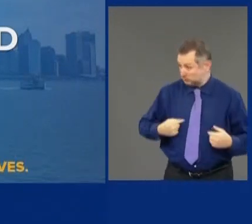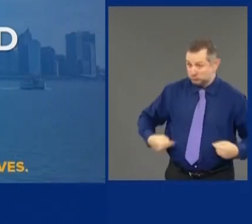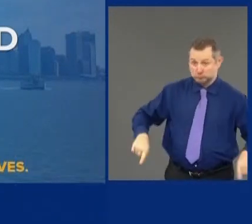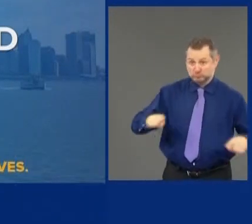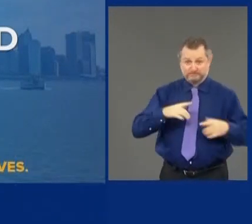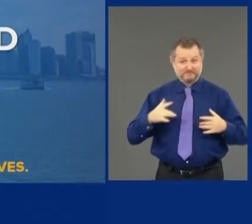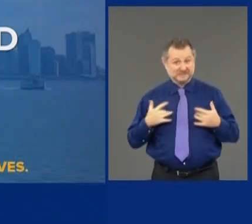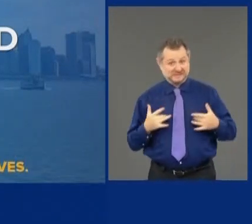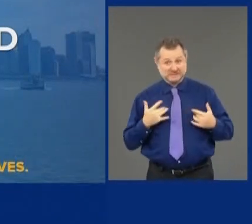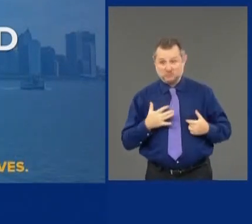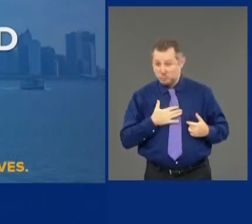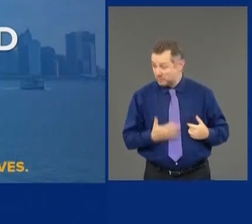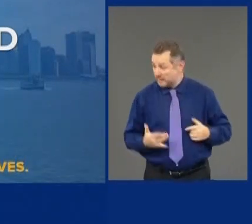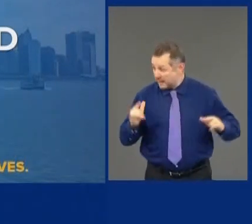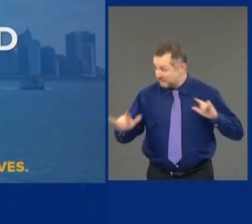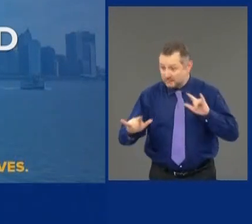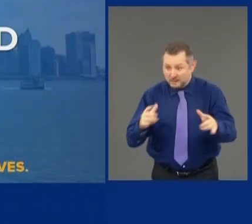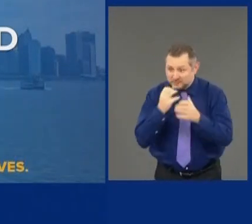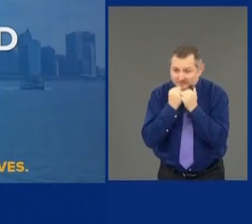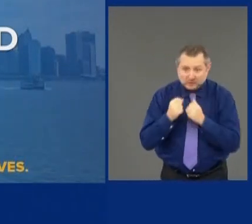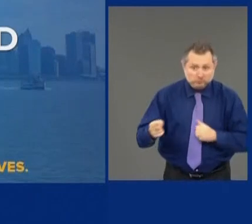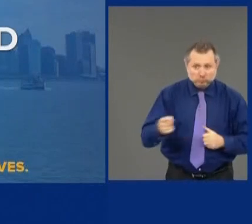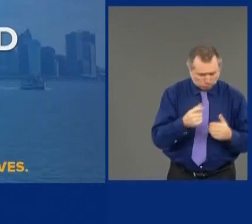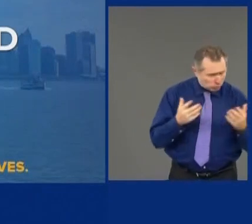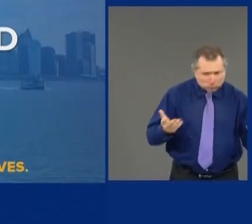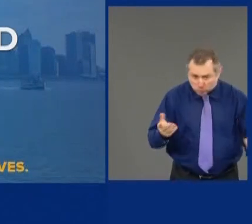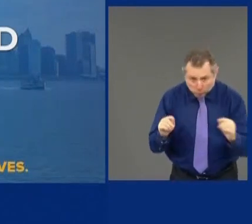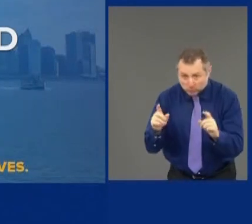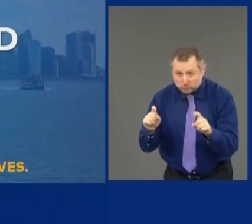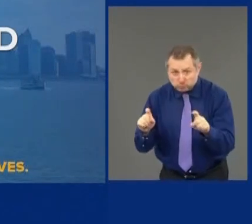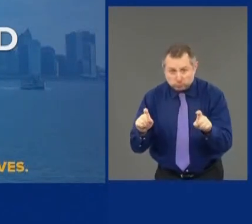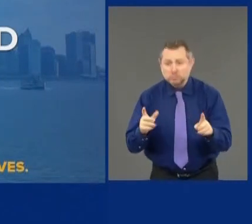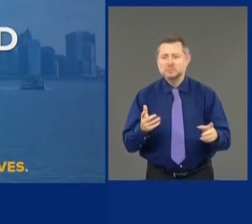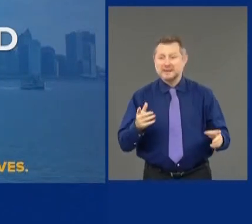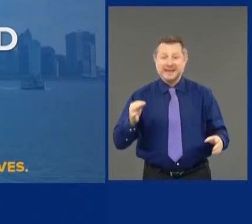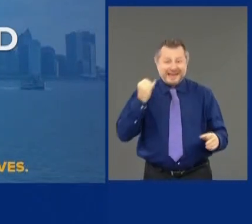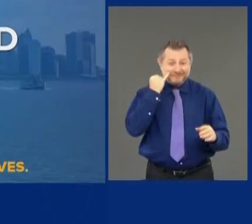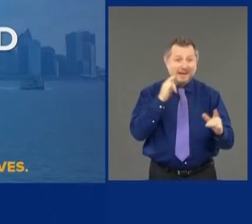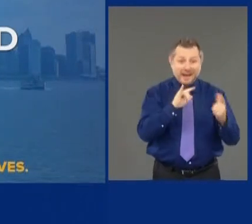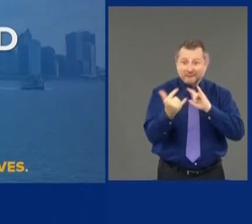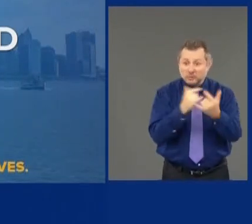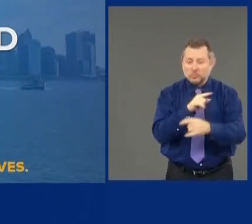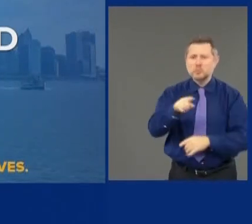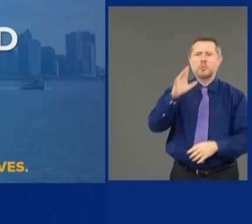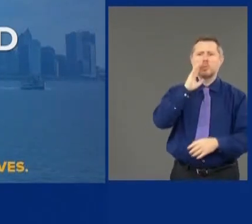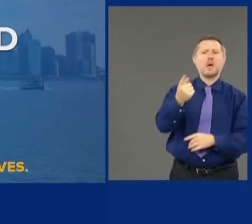loving? If you're loving, you will ask no questions.